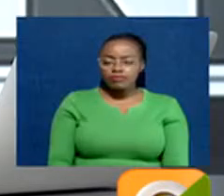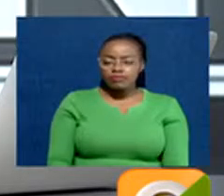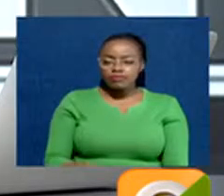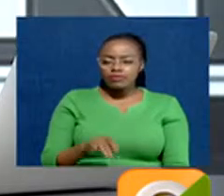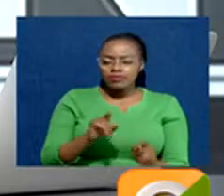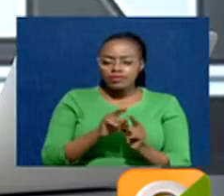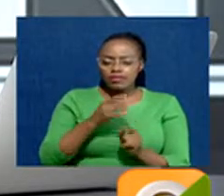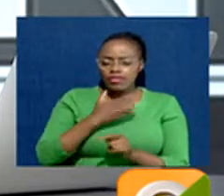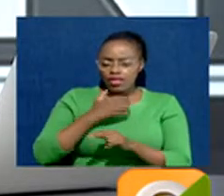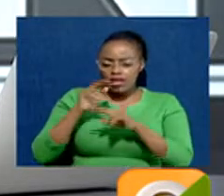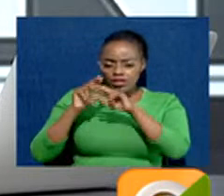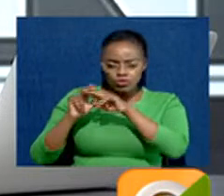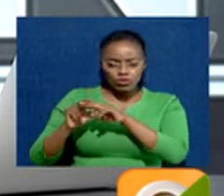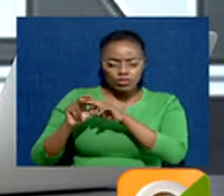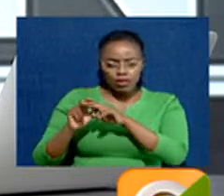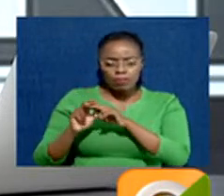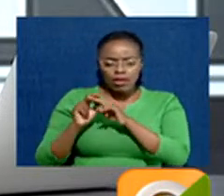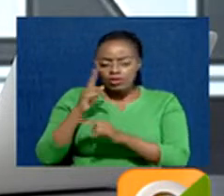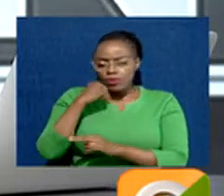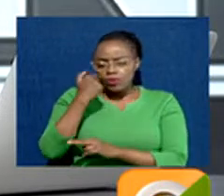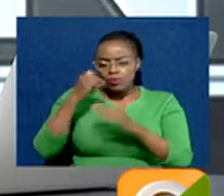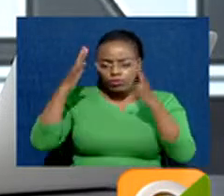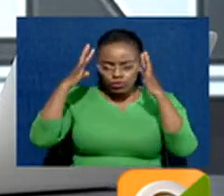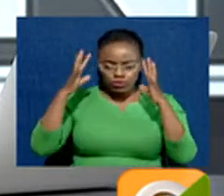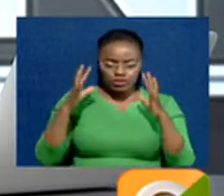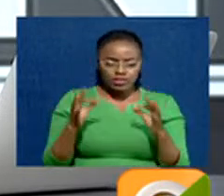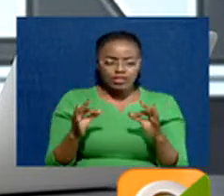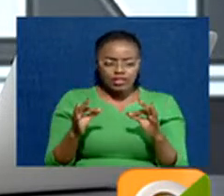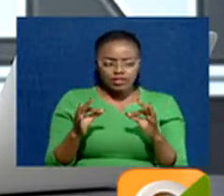would depend on to make decisions,